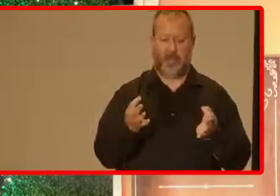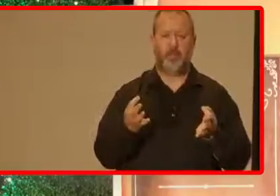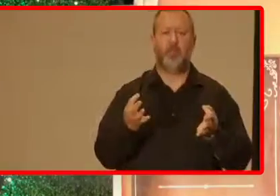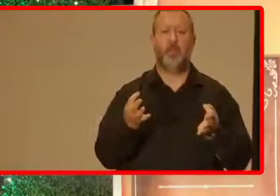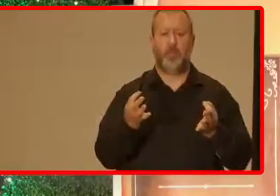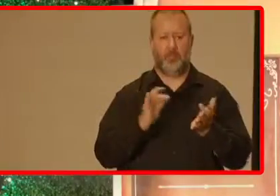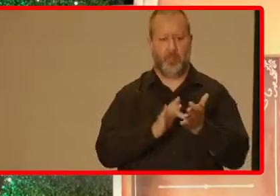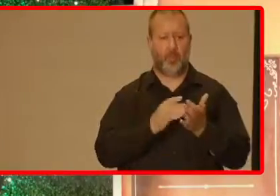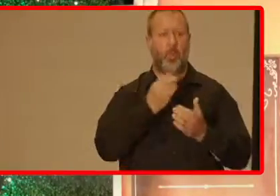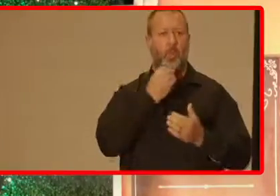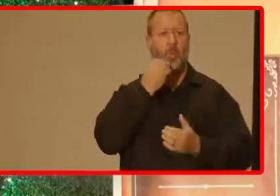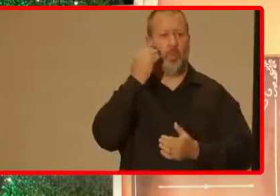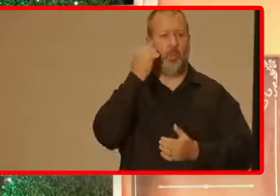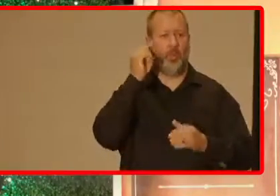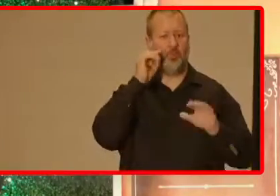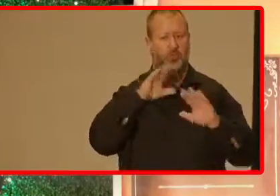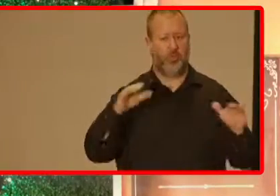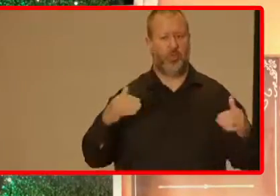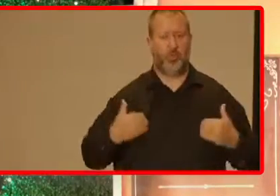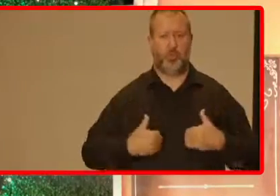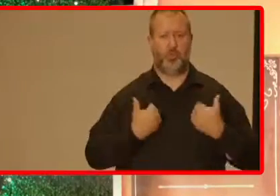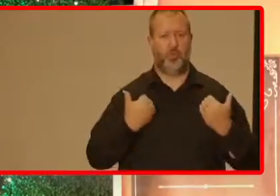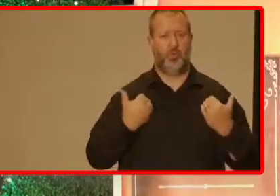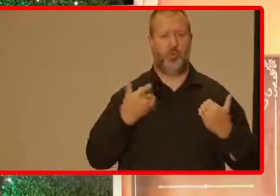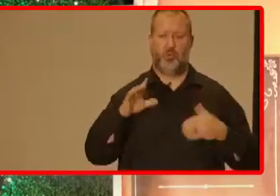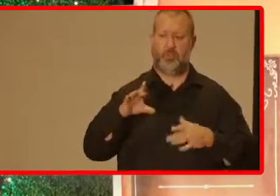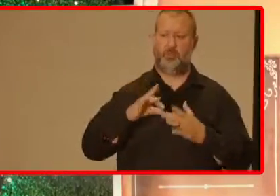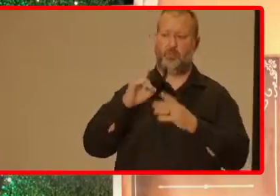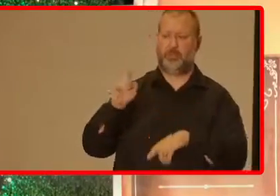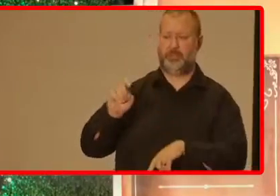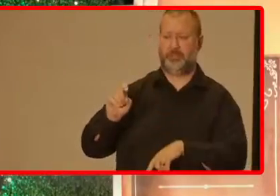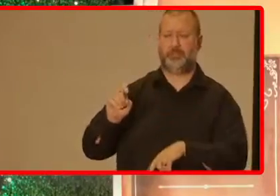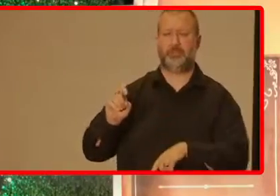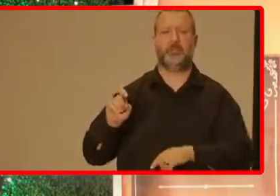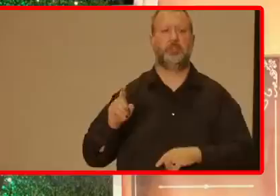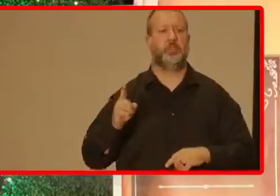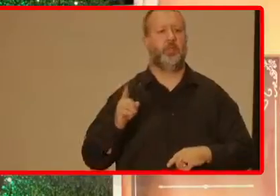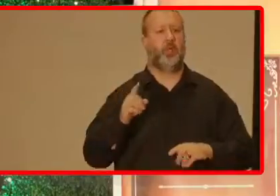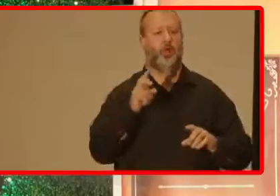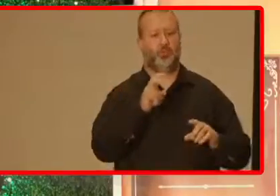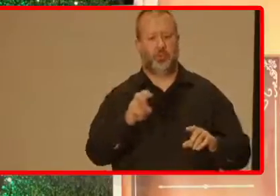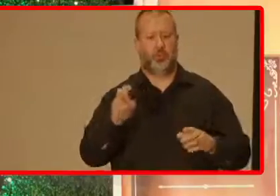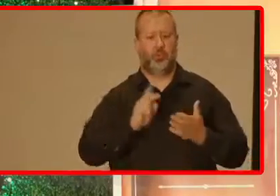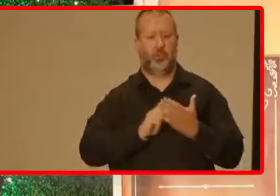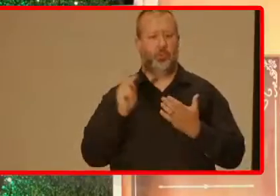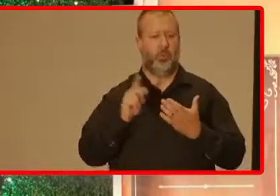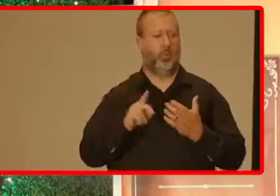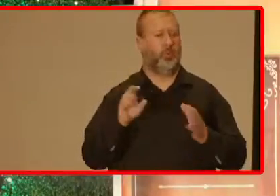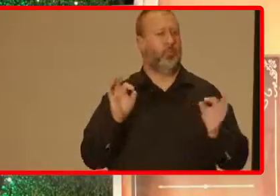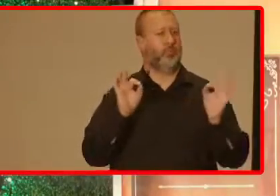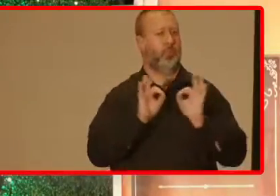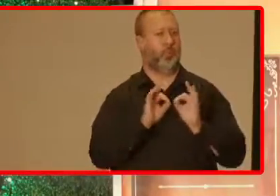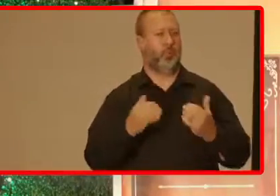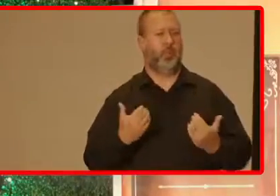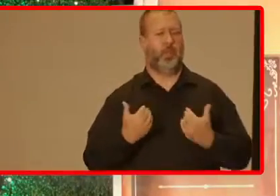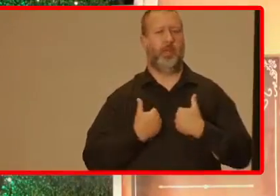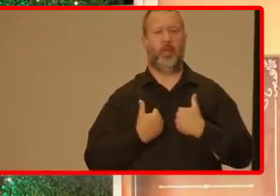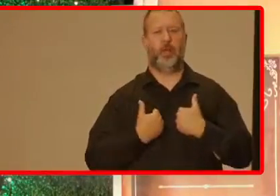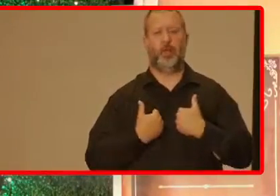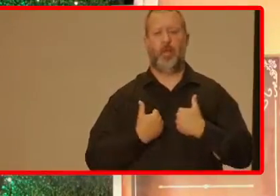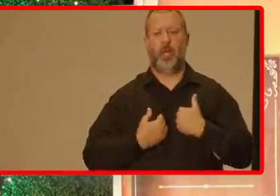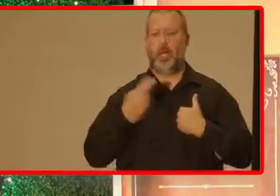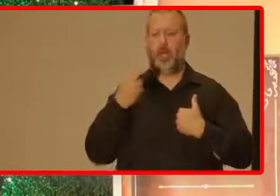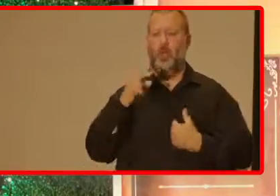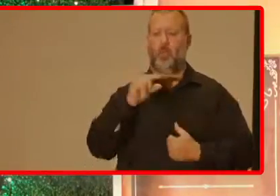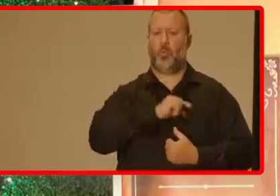patient-centered medical homes for children and youth with special health care needs. A transition program, ensuring that we have